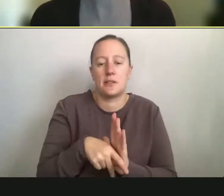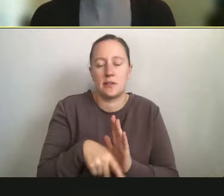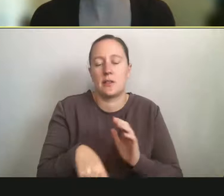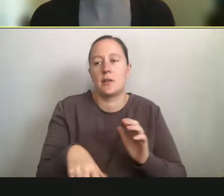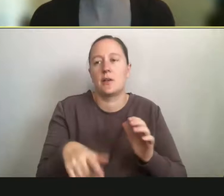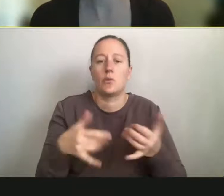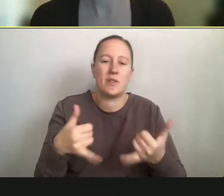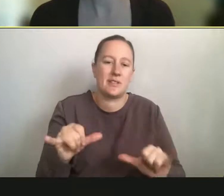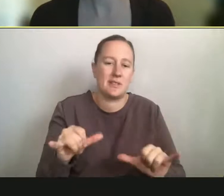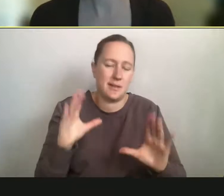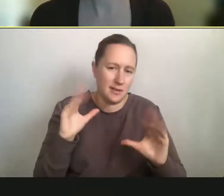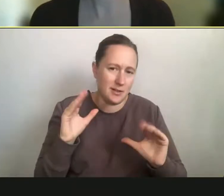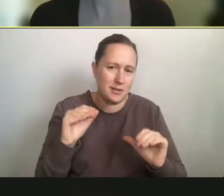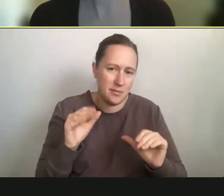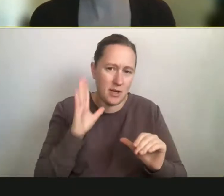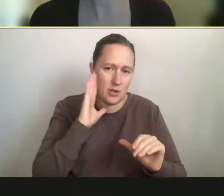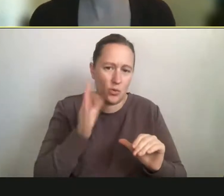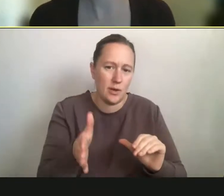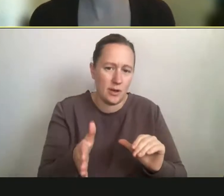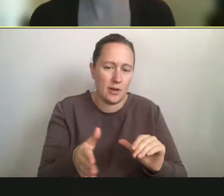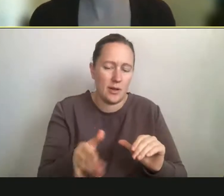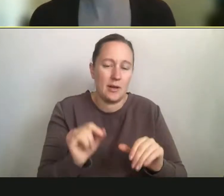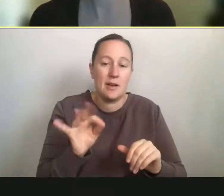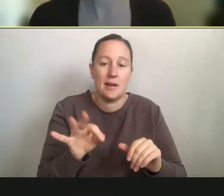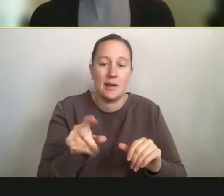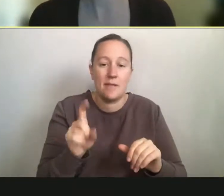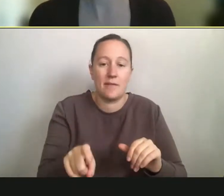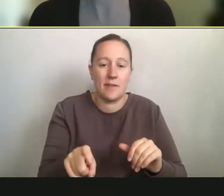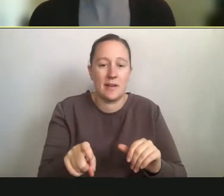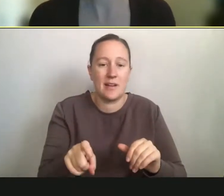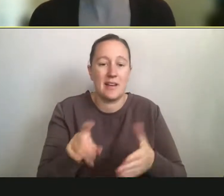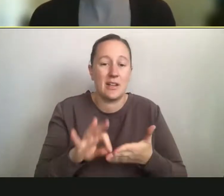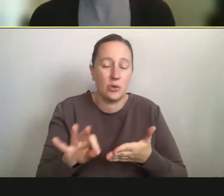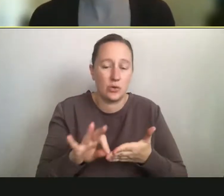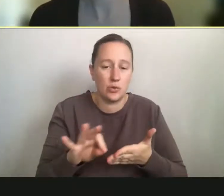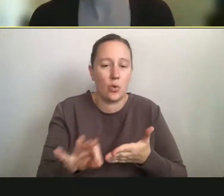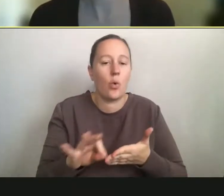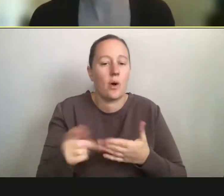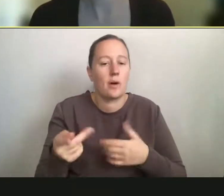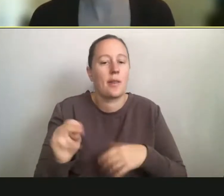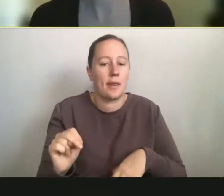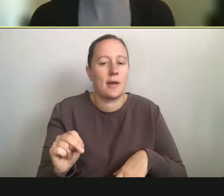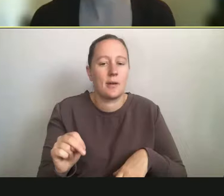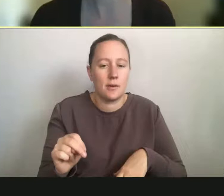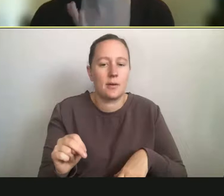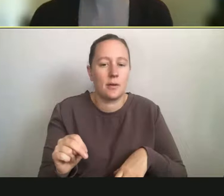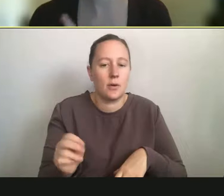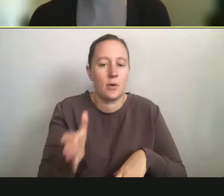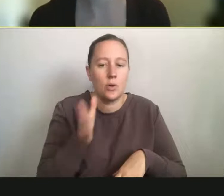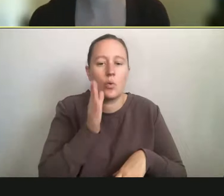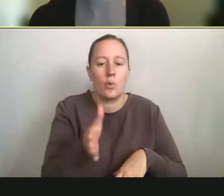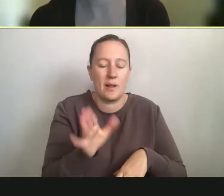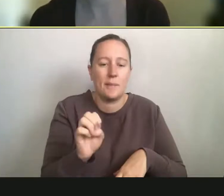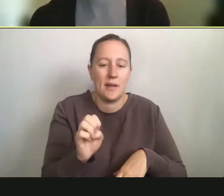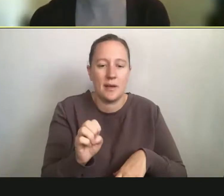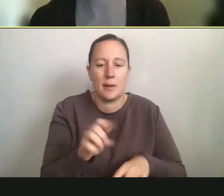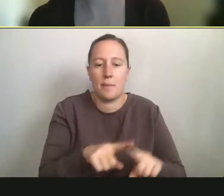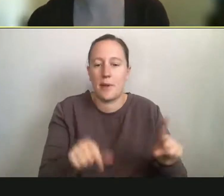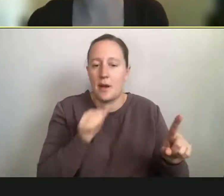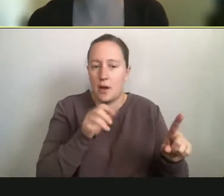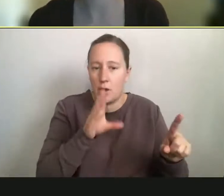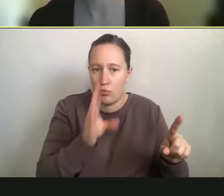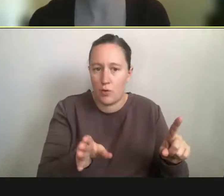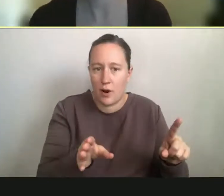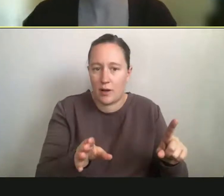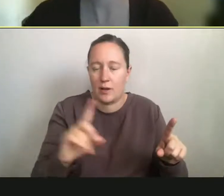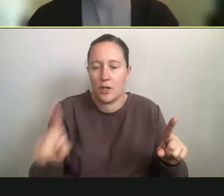we still expect that when it needs to be a scored element, then it will be, just not directly looking